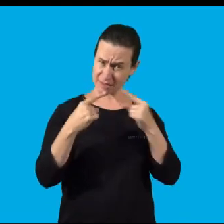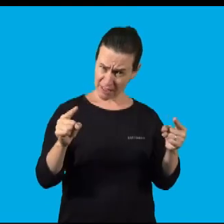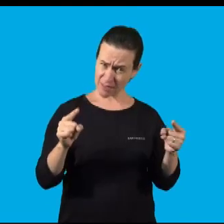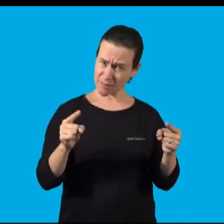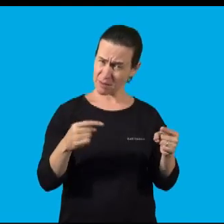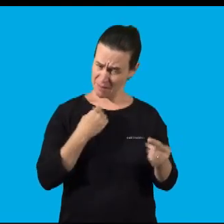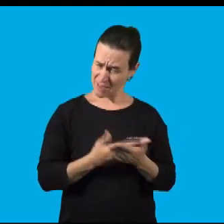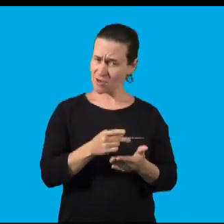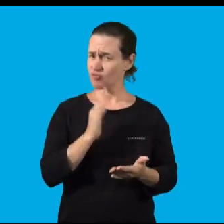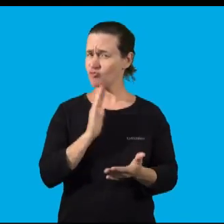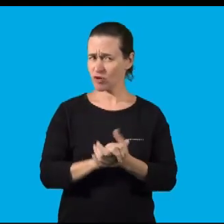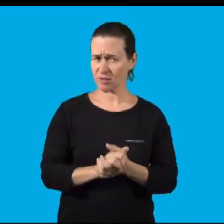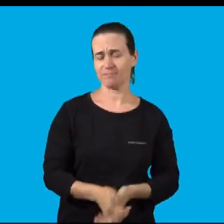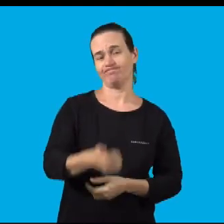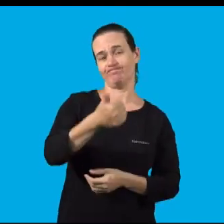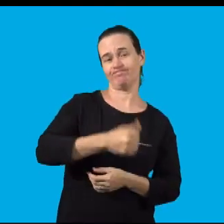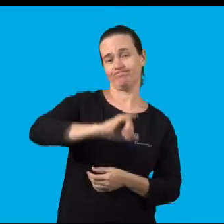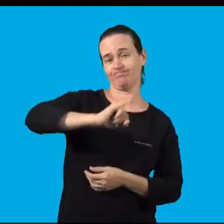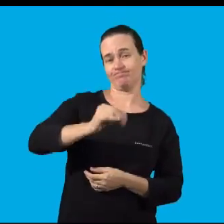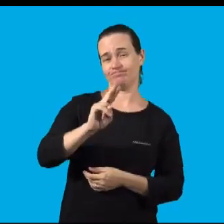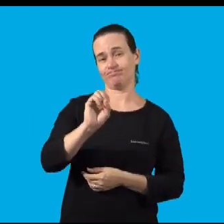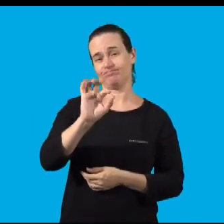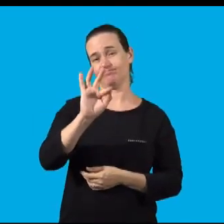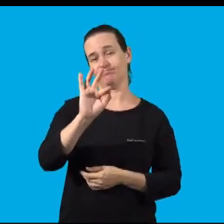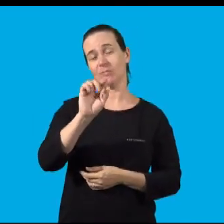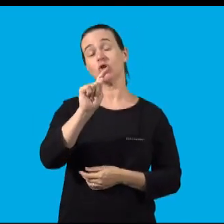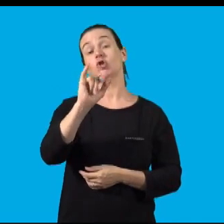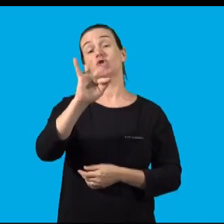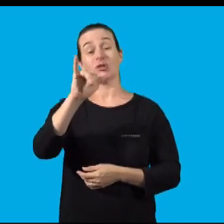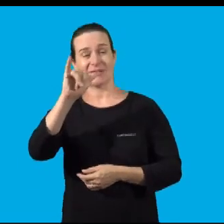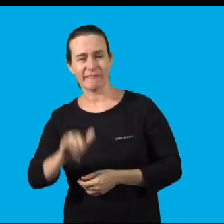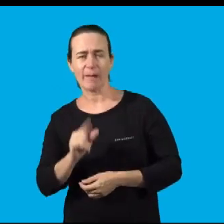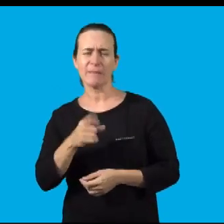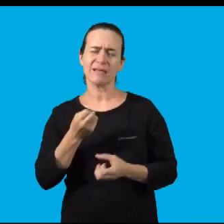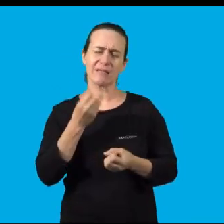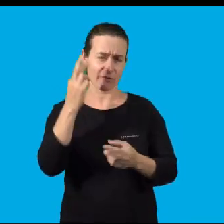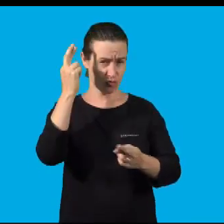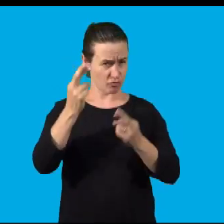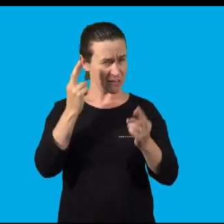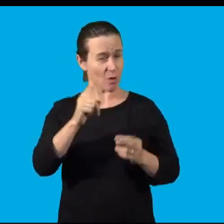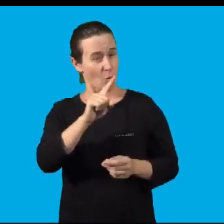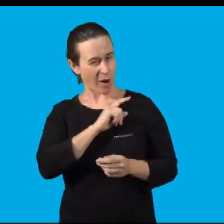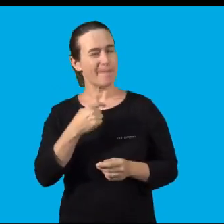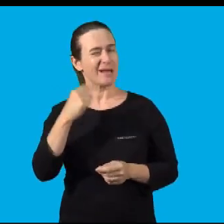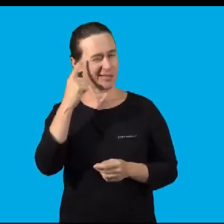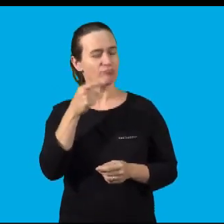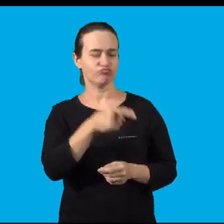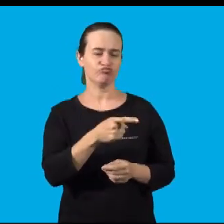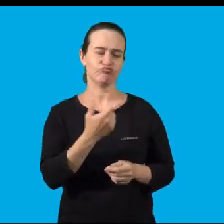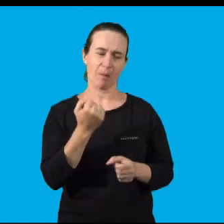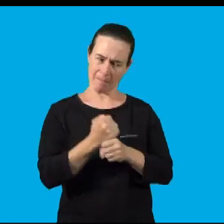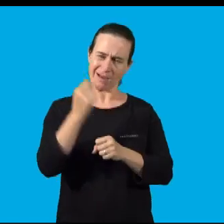in order to determine its credibility. Justify means to give reasons to prove how reasonable a statement is.